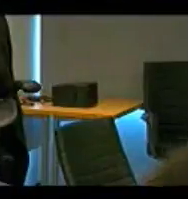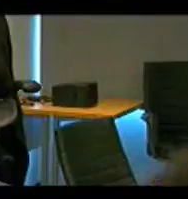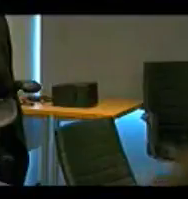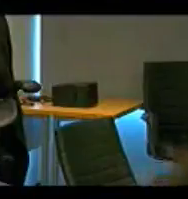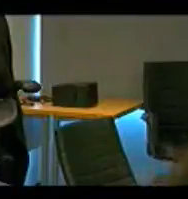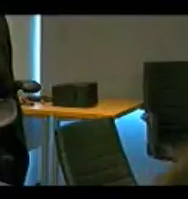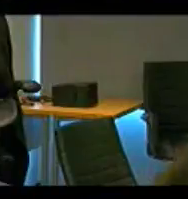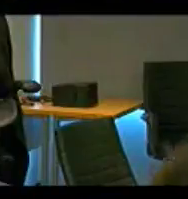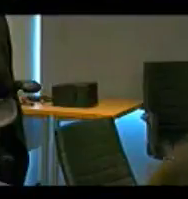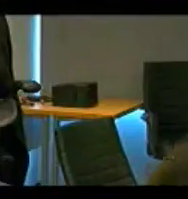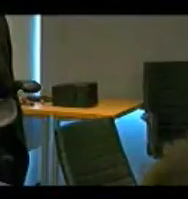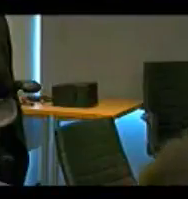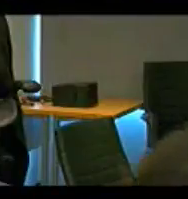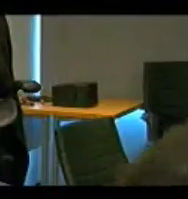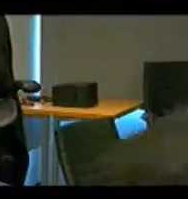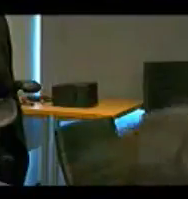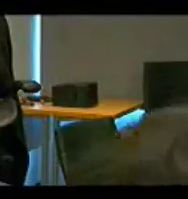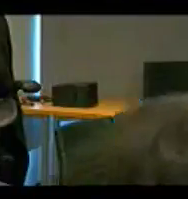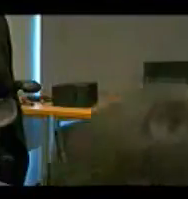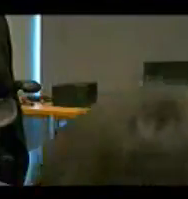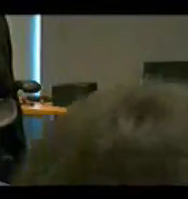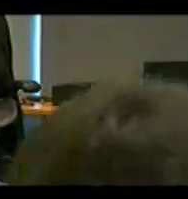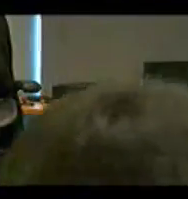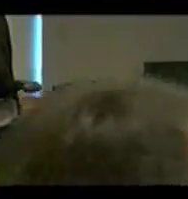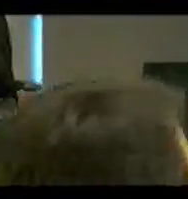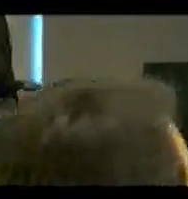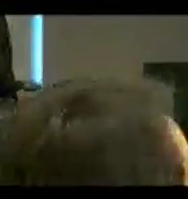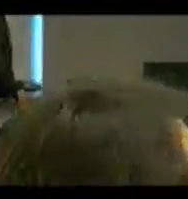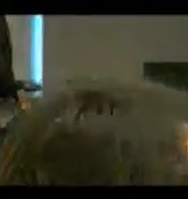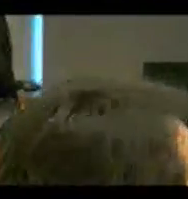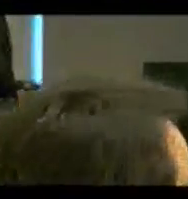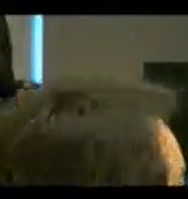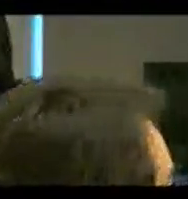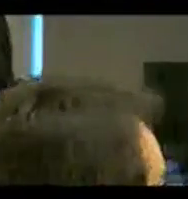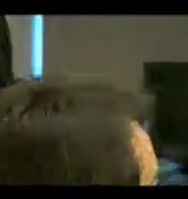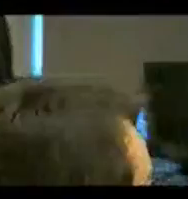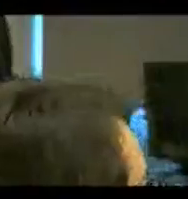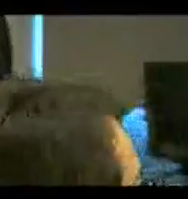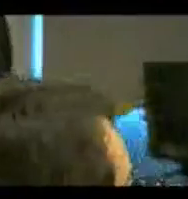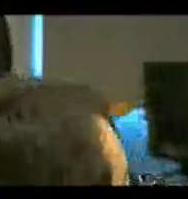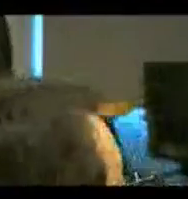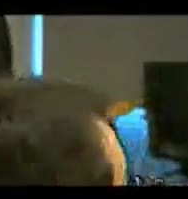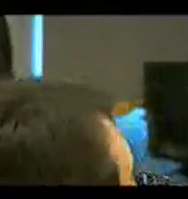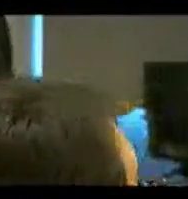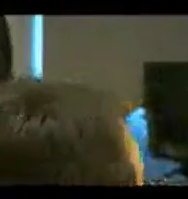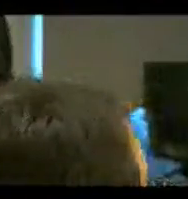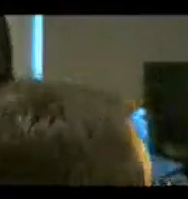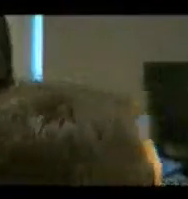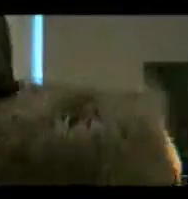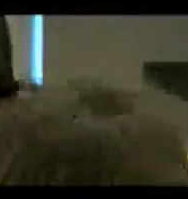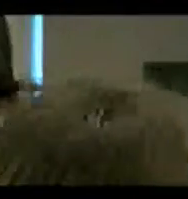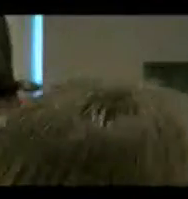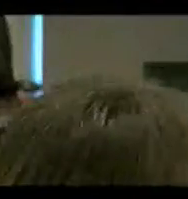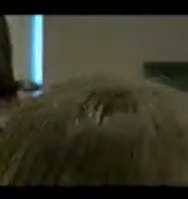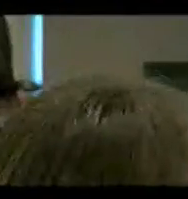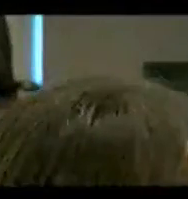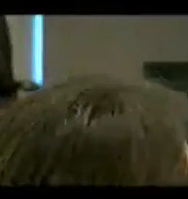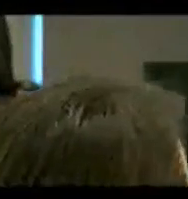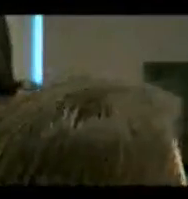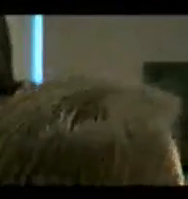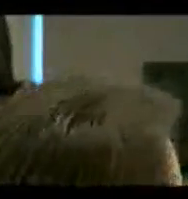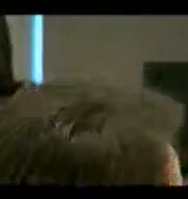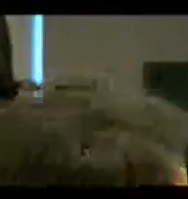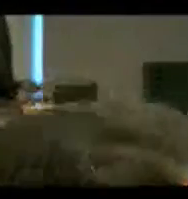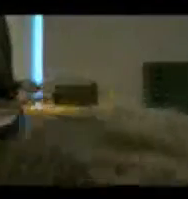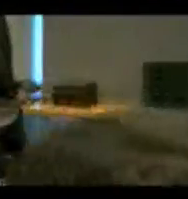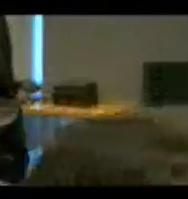And when Trump gets another 2 out of 8 out of 8. When Trump gets 2 appointments, it'll be 4-4, but that won't be